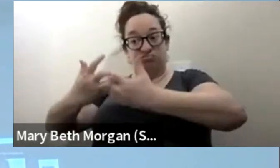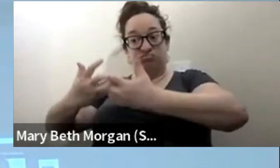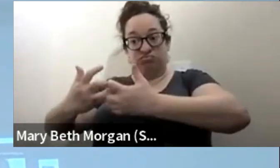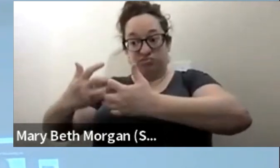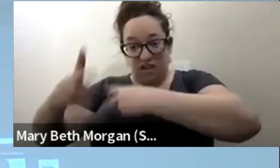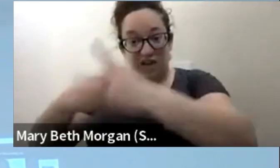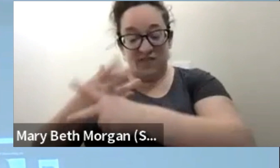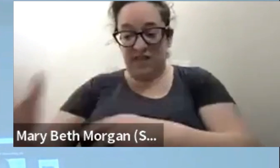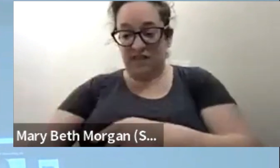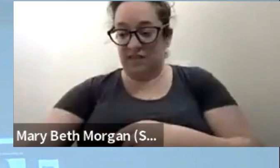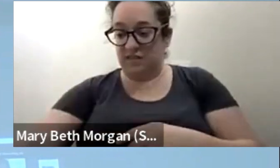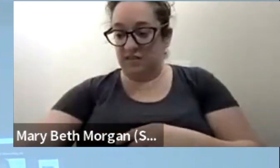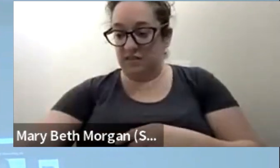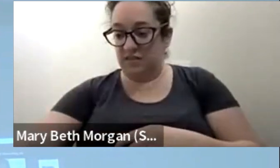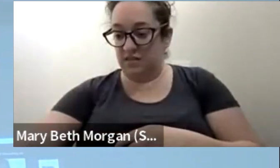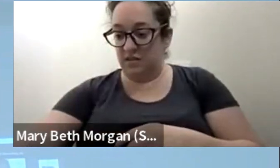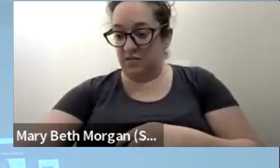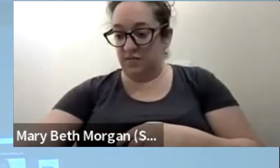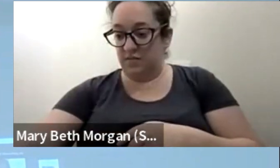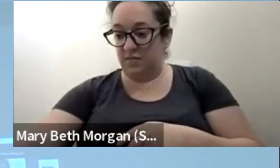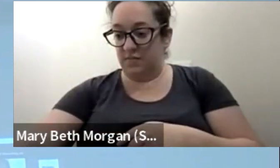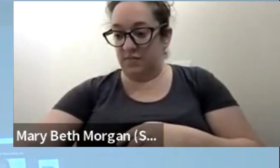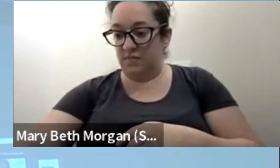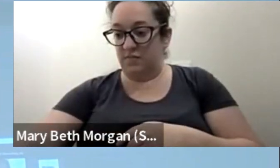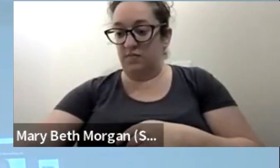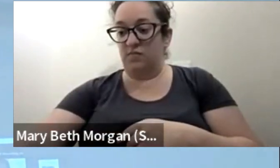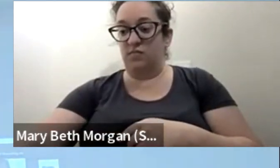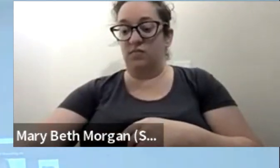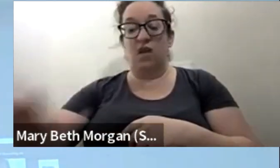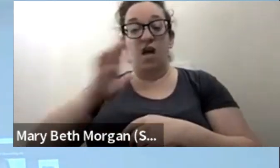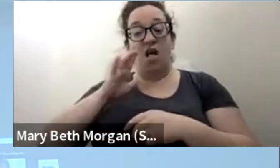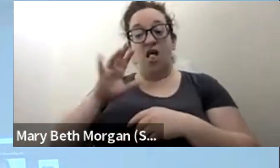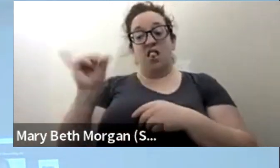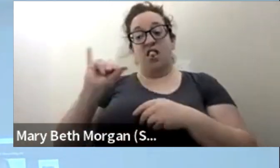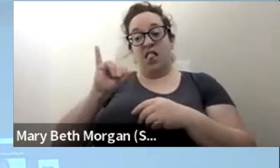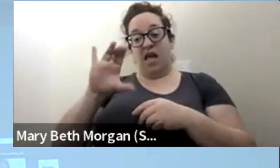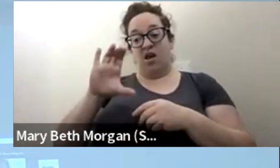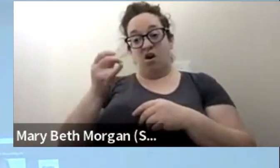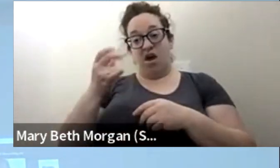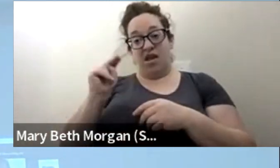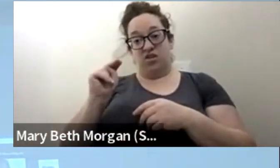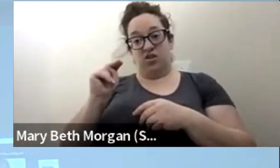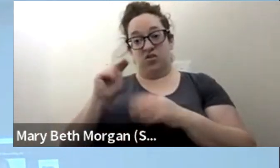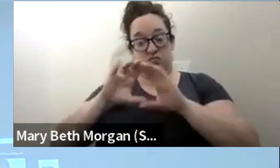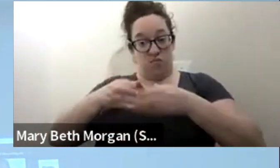of things. And if you take the most